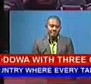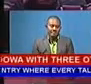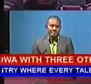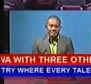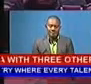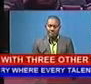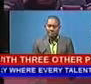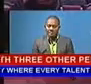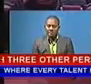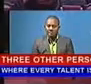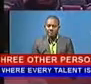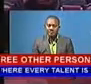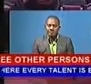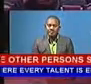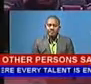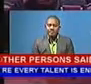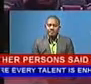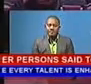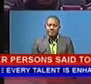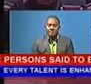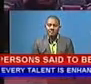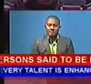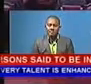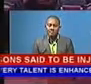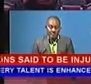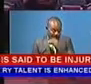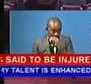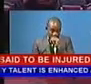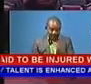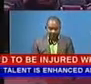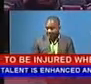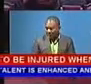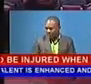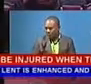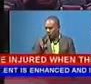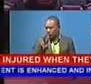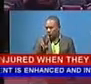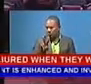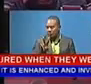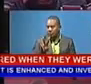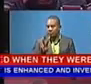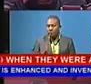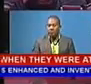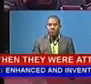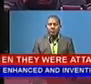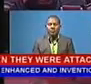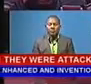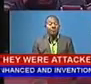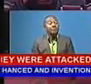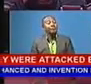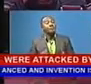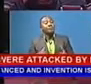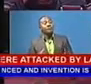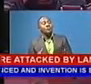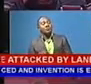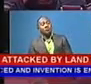Thank you. Now, Dr.